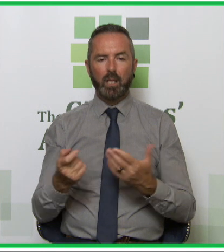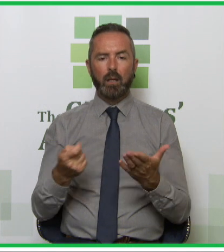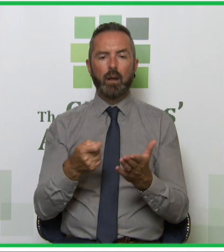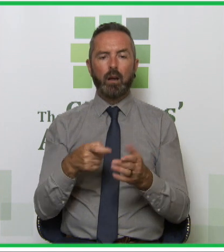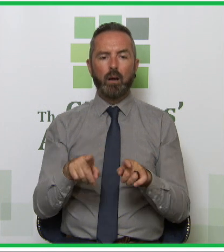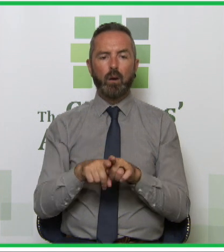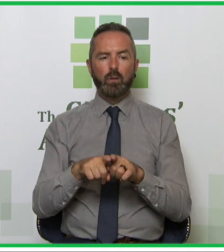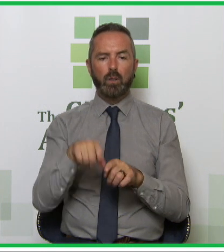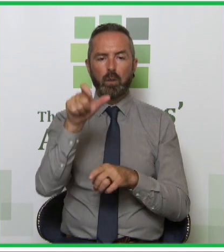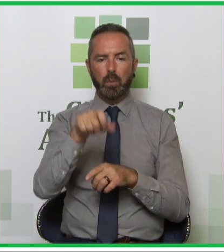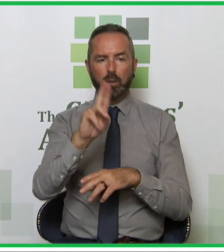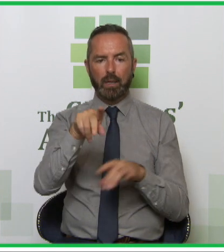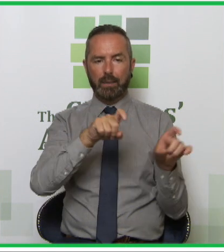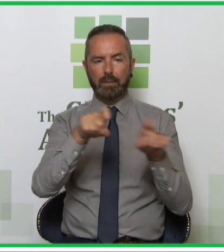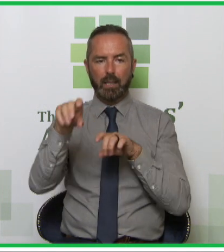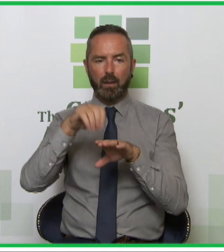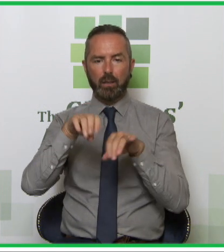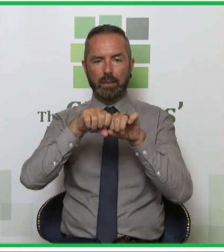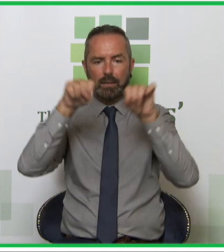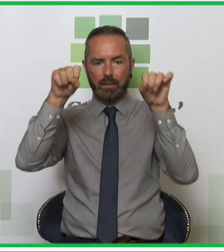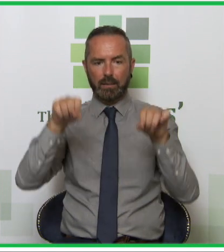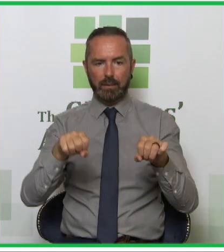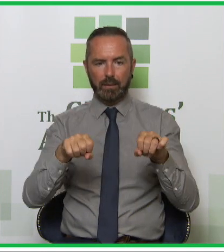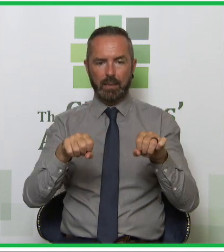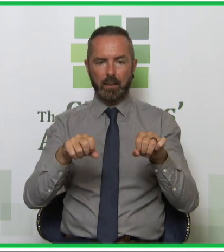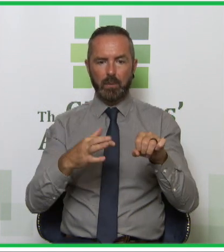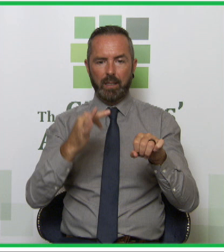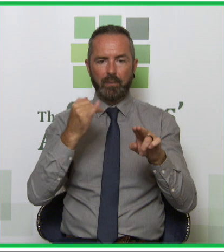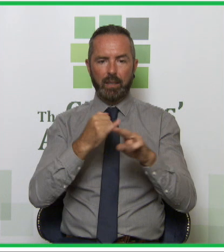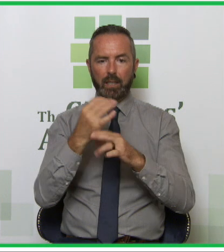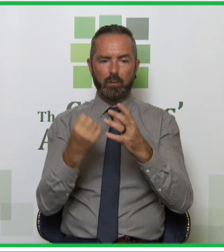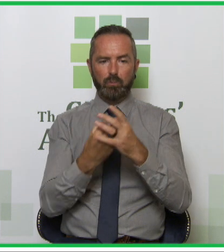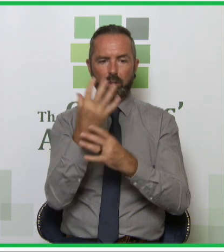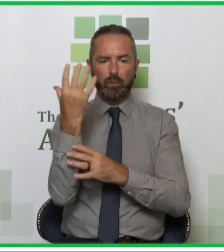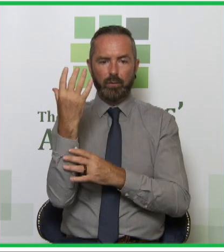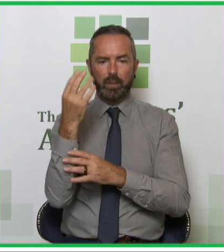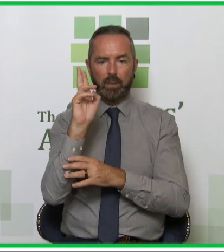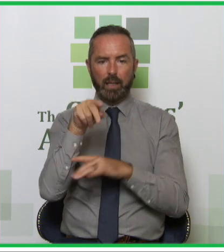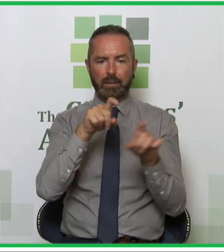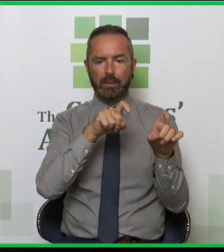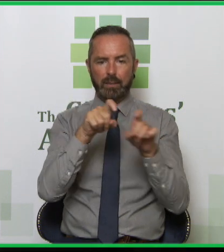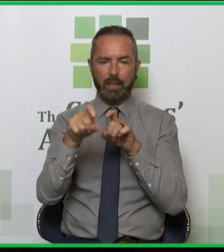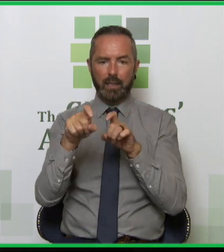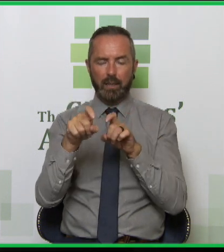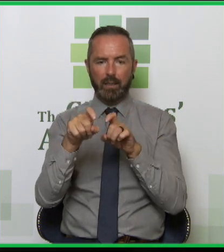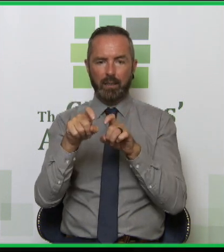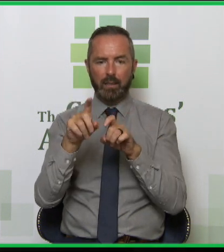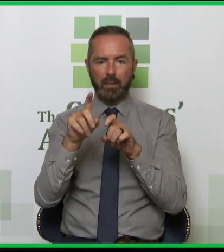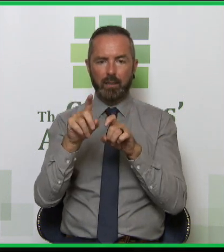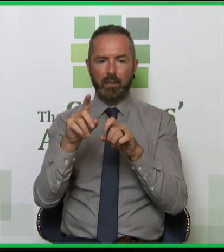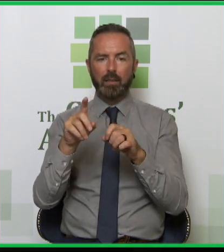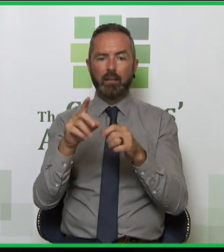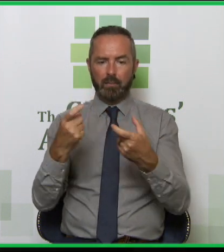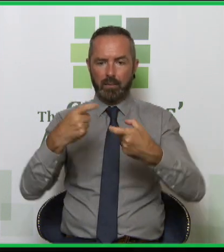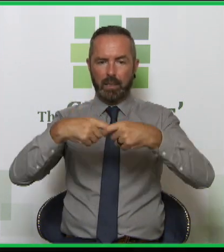on a CE scheme if they're in recovery, they can stay on a CE scheme and remain attached to